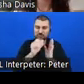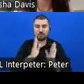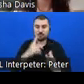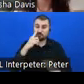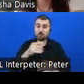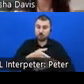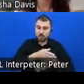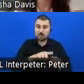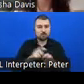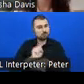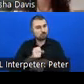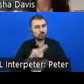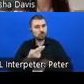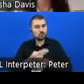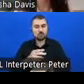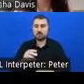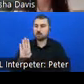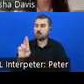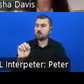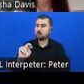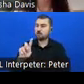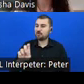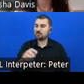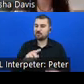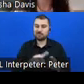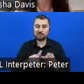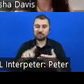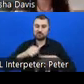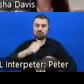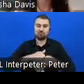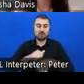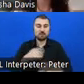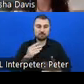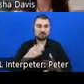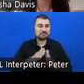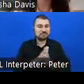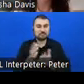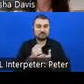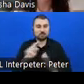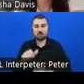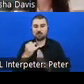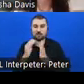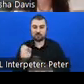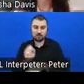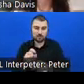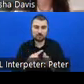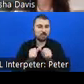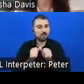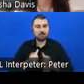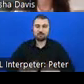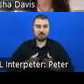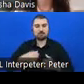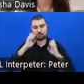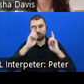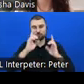in bronze and stone. He was a passionate collector of other artists' work, a lifelong educator, and also a